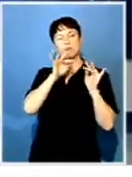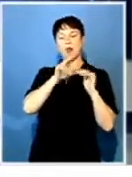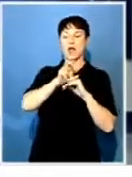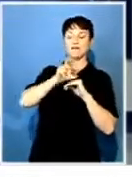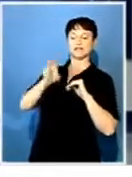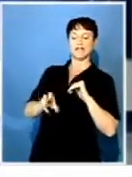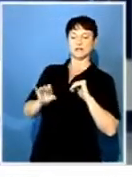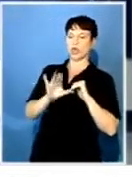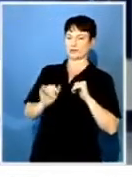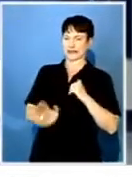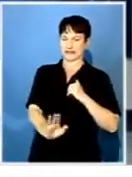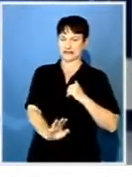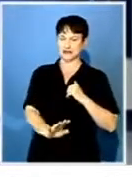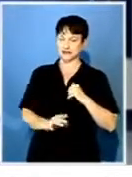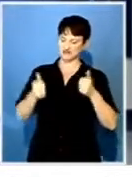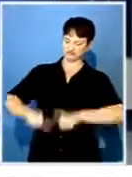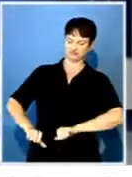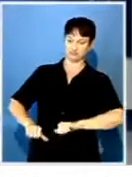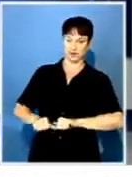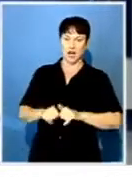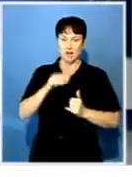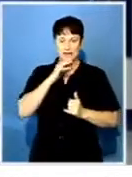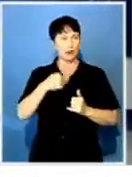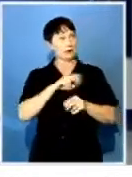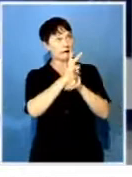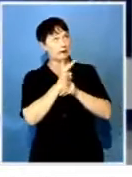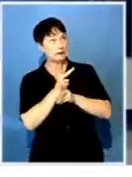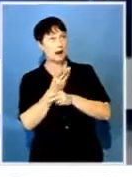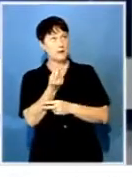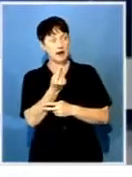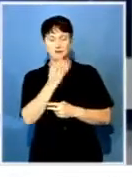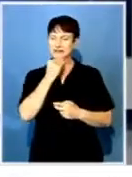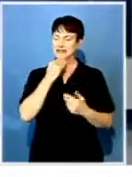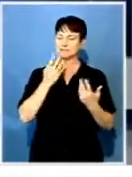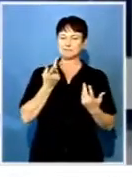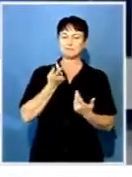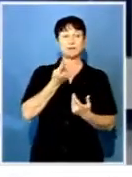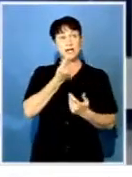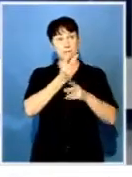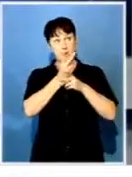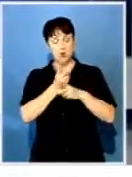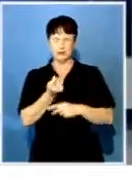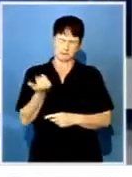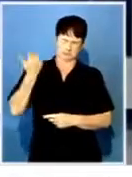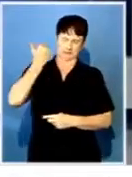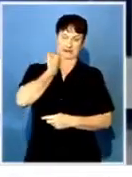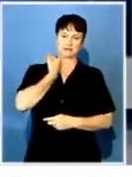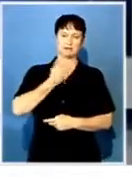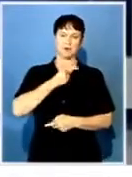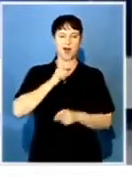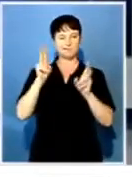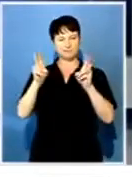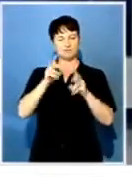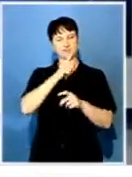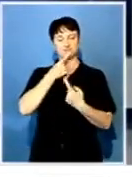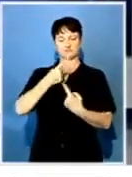South Africa's attempts to borrow money. We need to take on debt. It could make those borrowing costs so much higher, and that